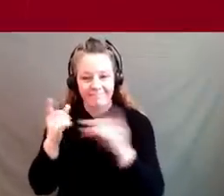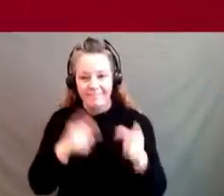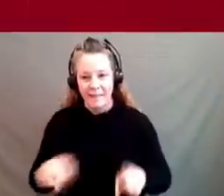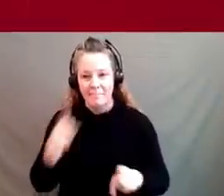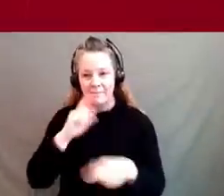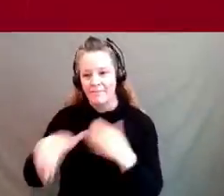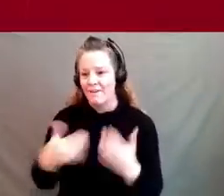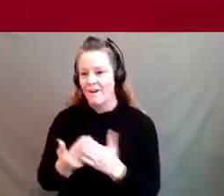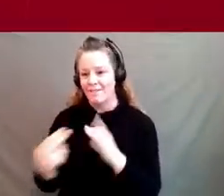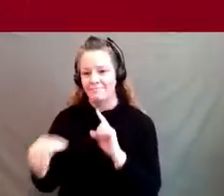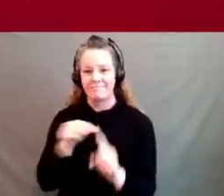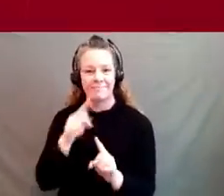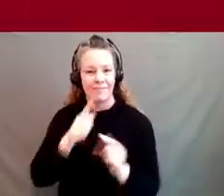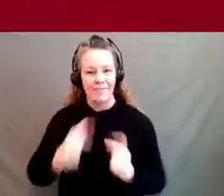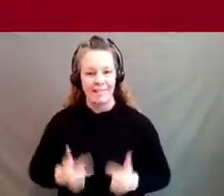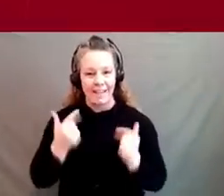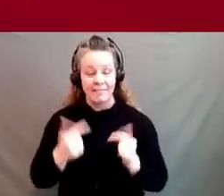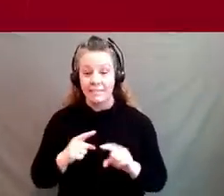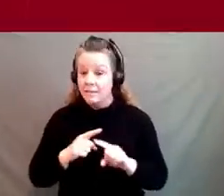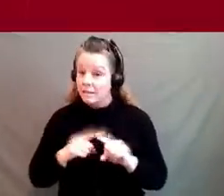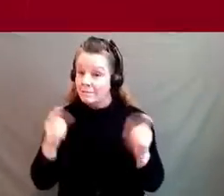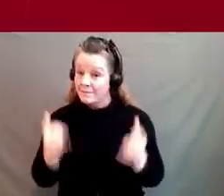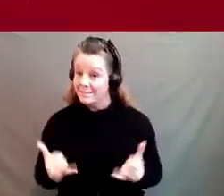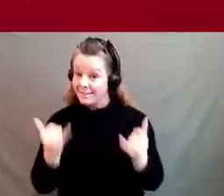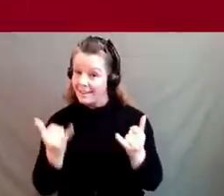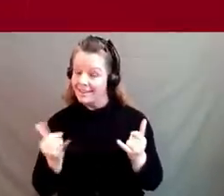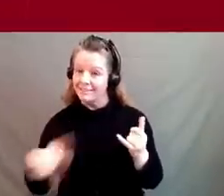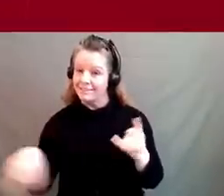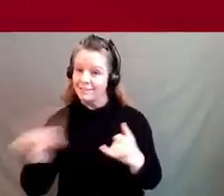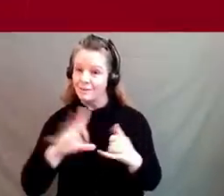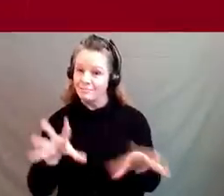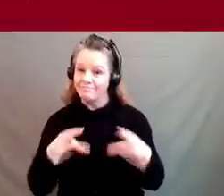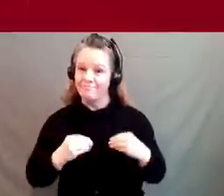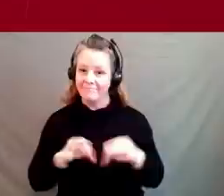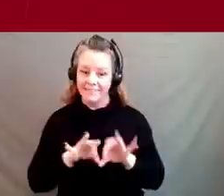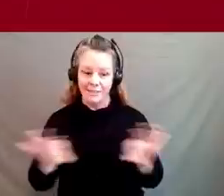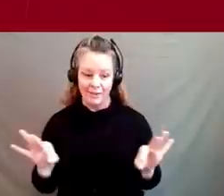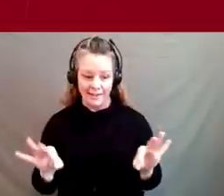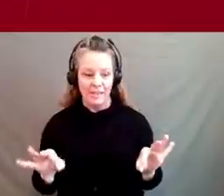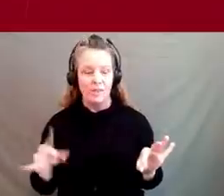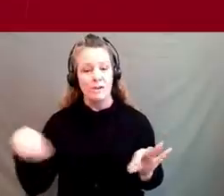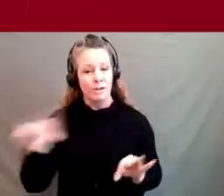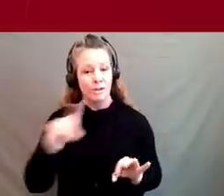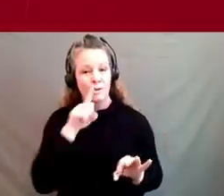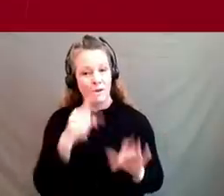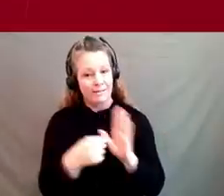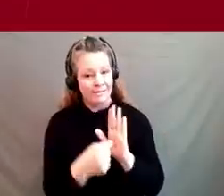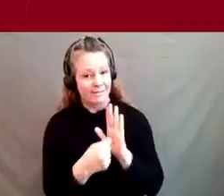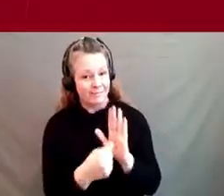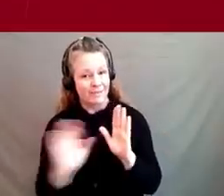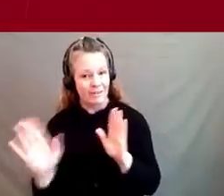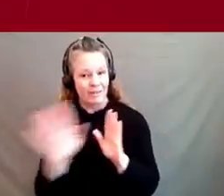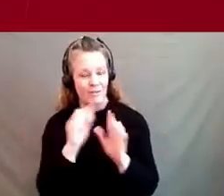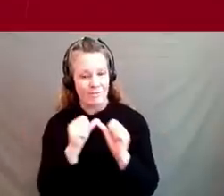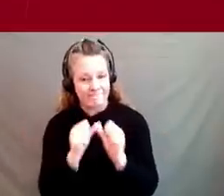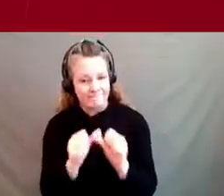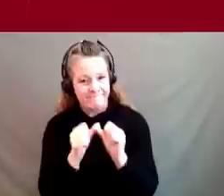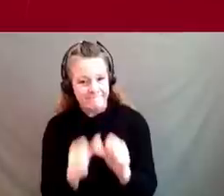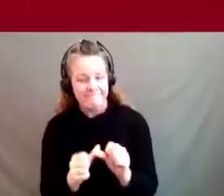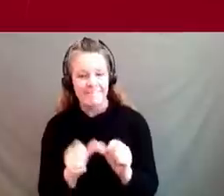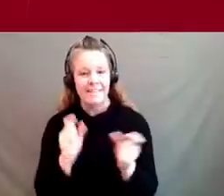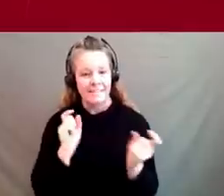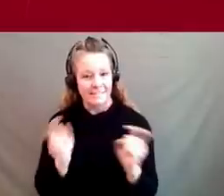our lives. But today, as you accept your degree, you are demonstrating your resilience, your